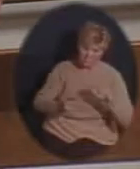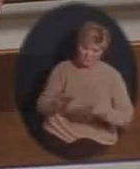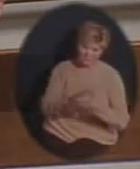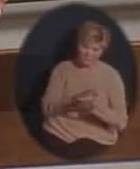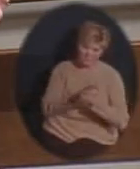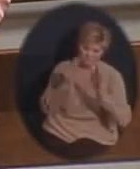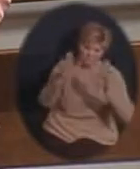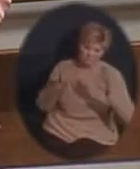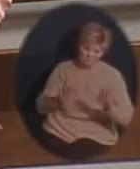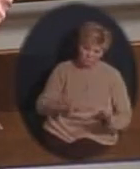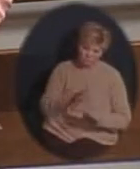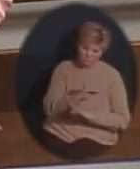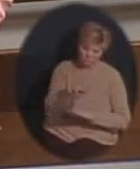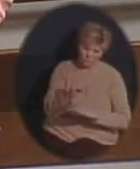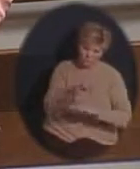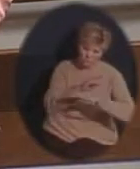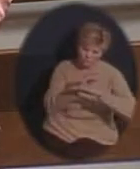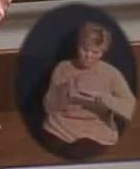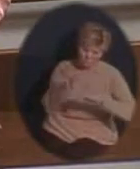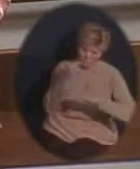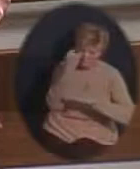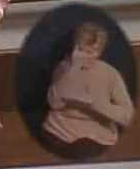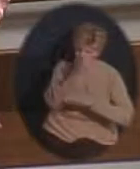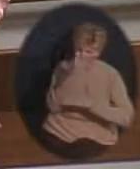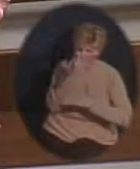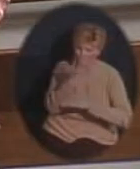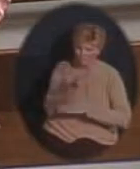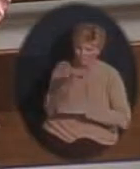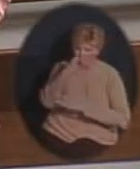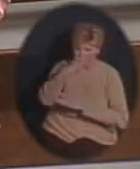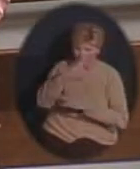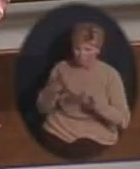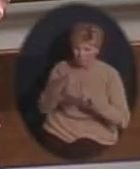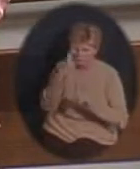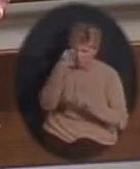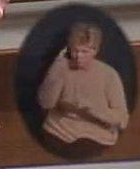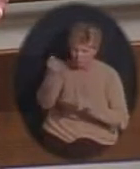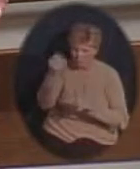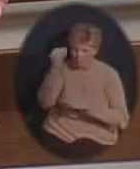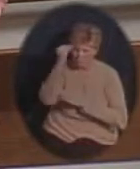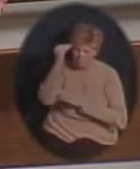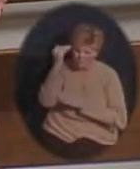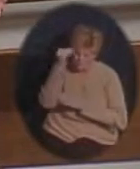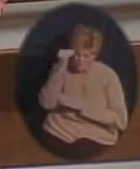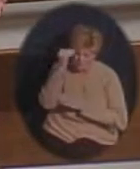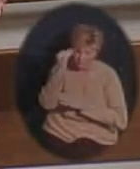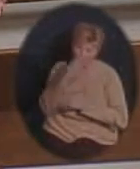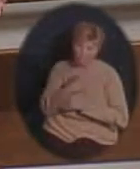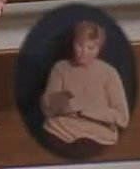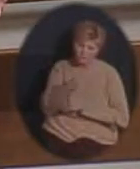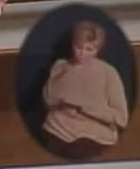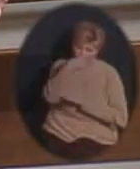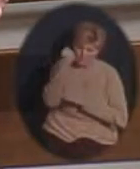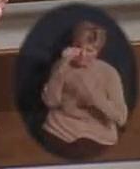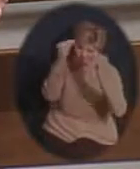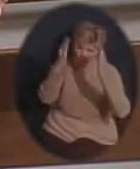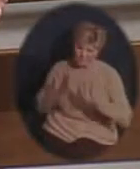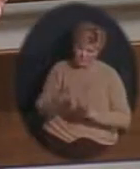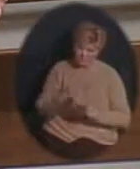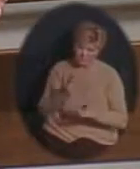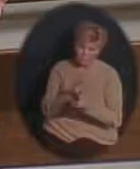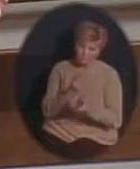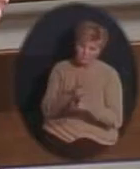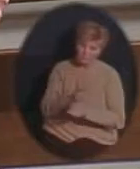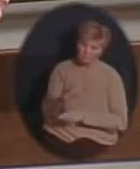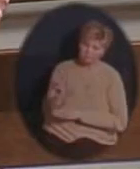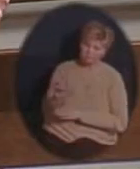work to open students' minds to ideas, knowledge, and dreams, and whereas teachers keep American democracy alive by laying